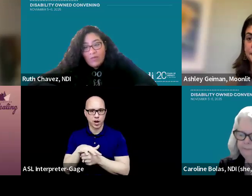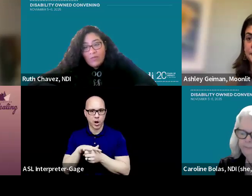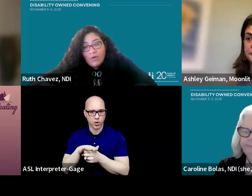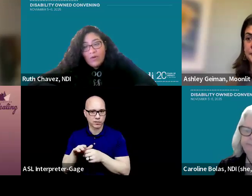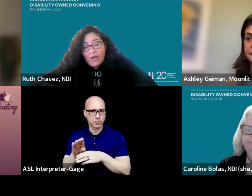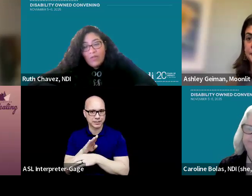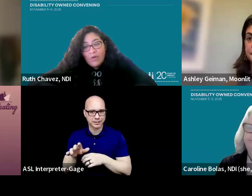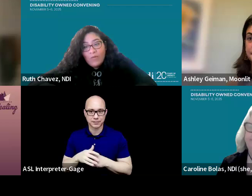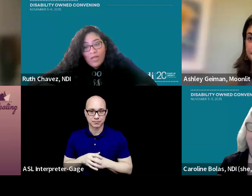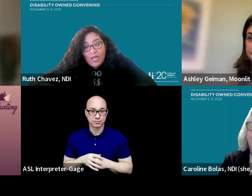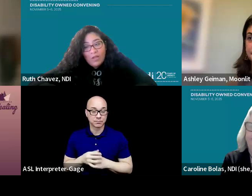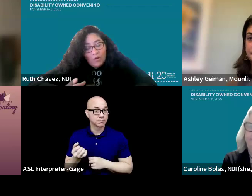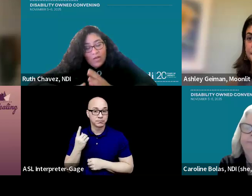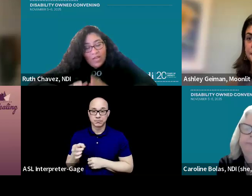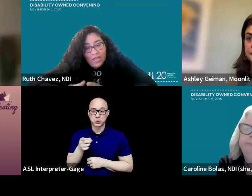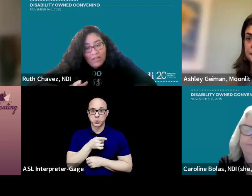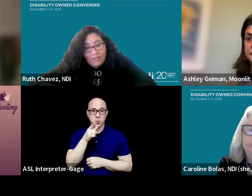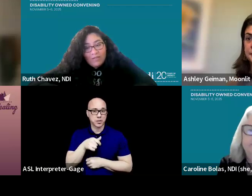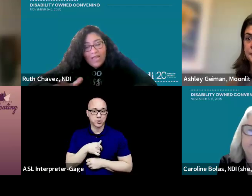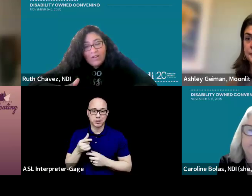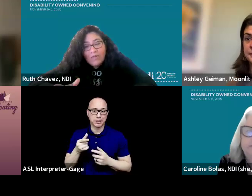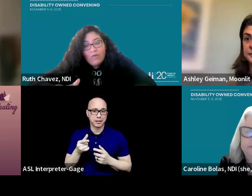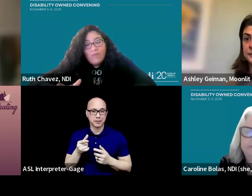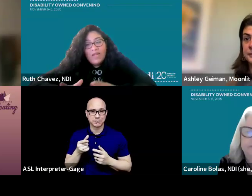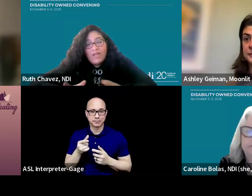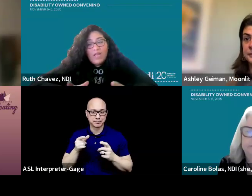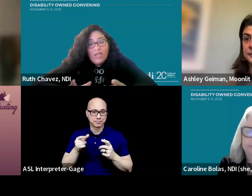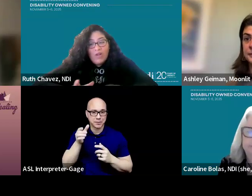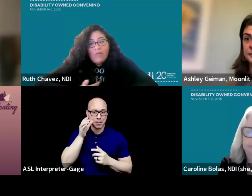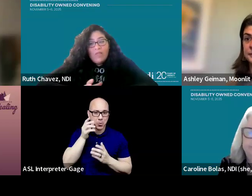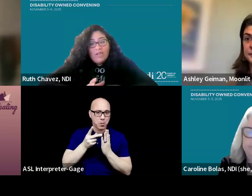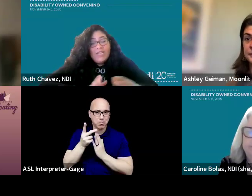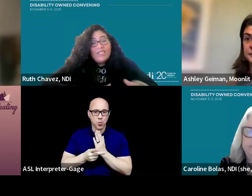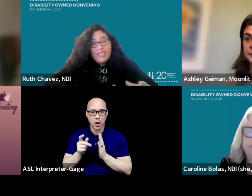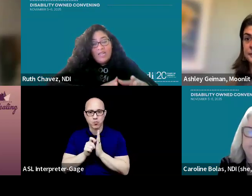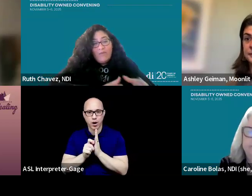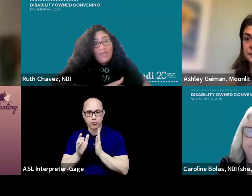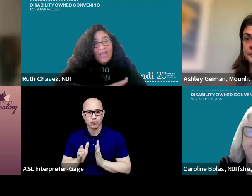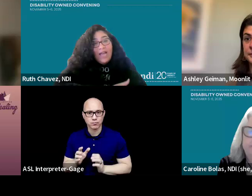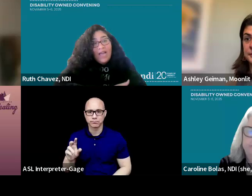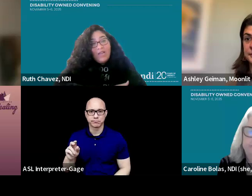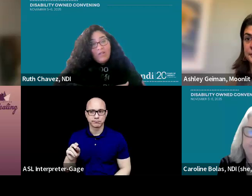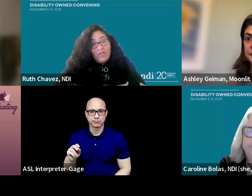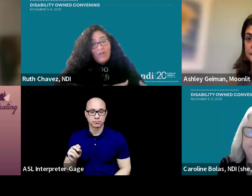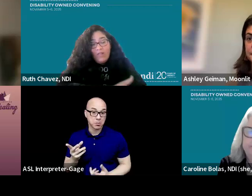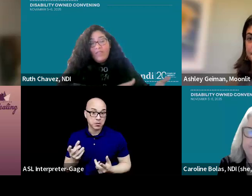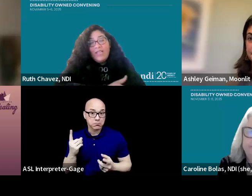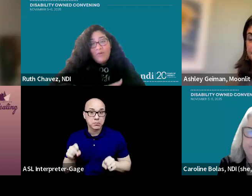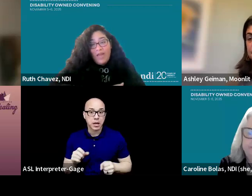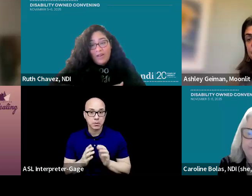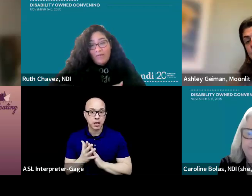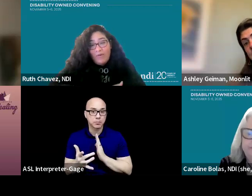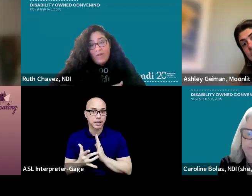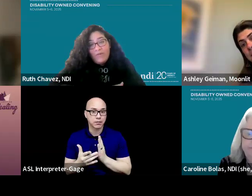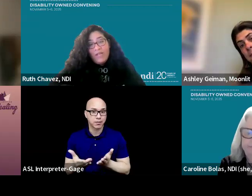a developer, although, it can get technical, but, the nice thing is that with AI, all of